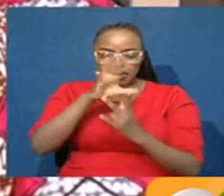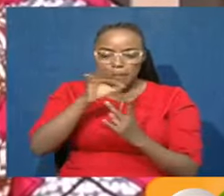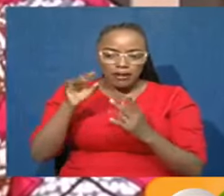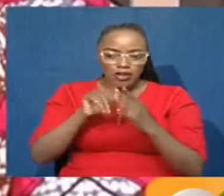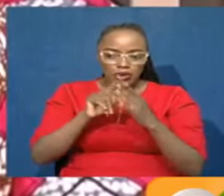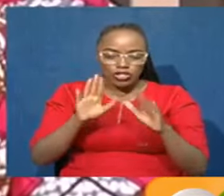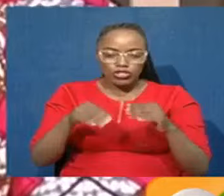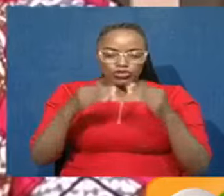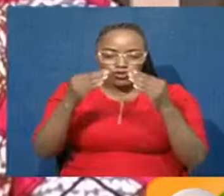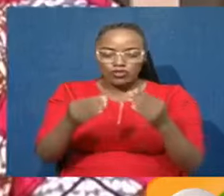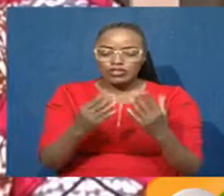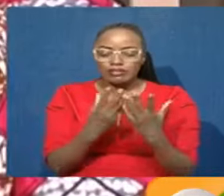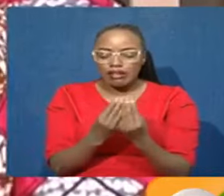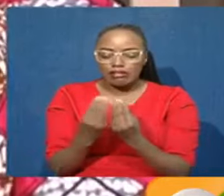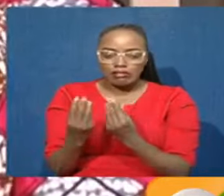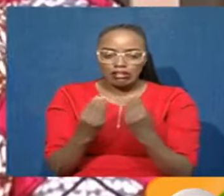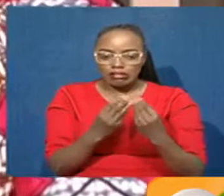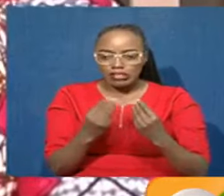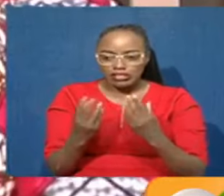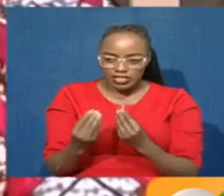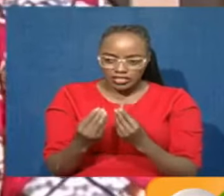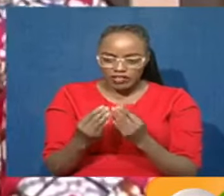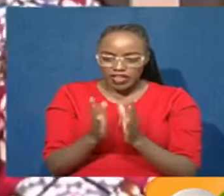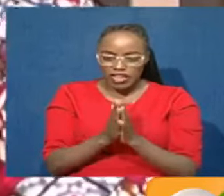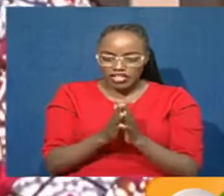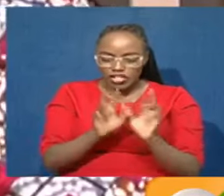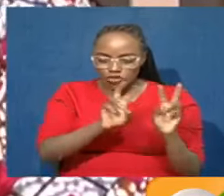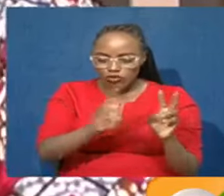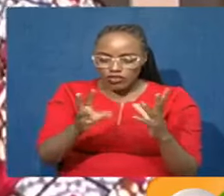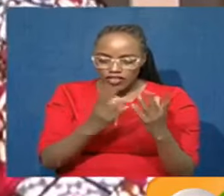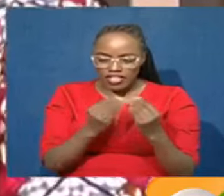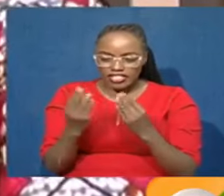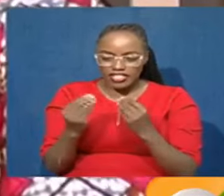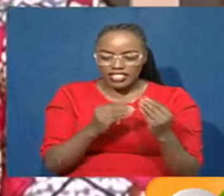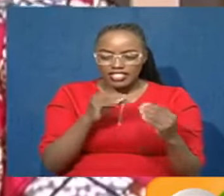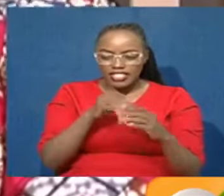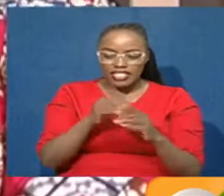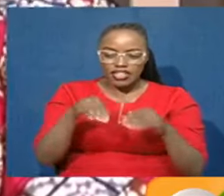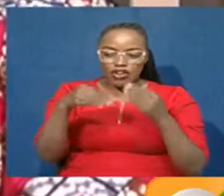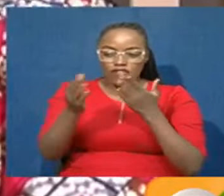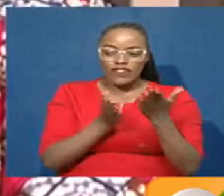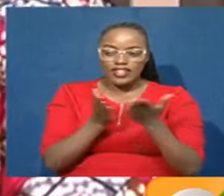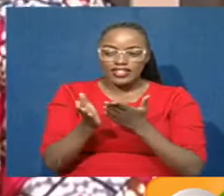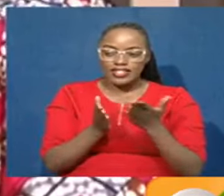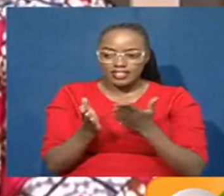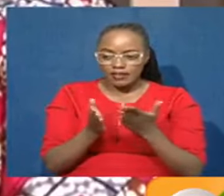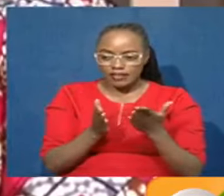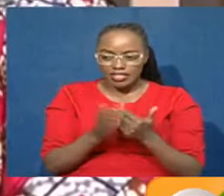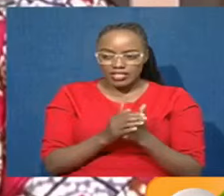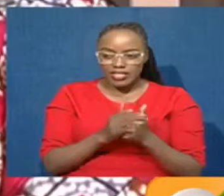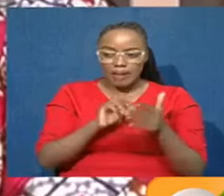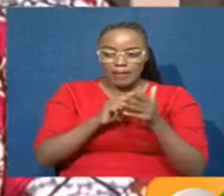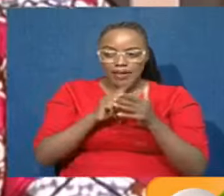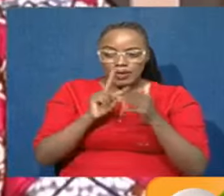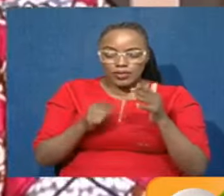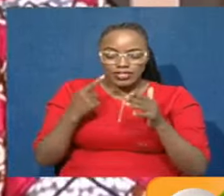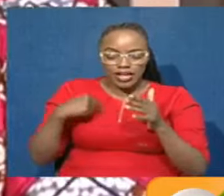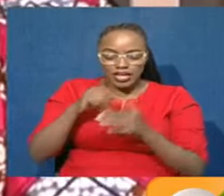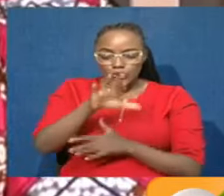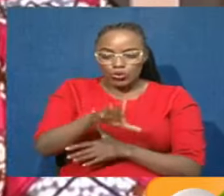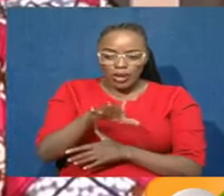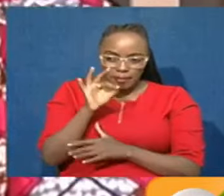to offer seamlessness, to observe seamlessness in service delivery. And so we